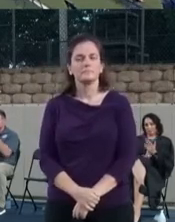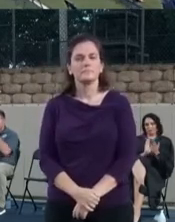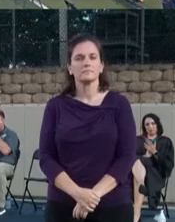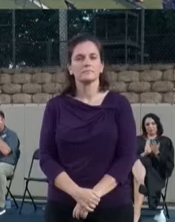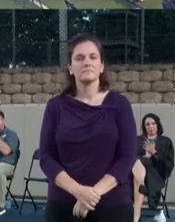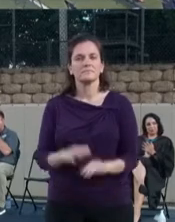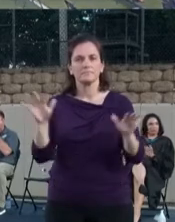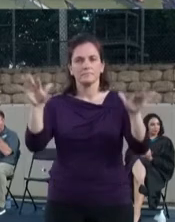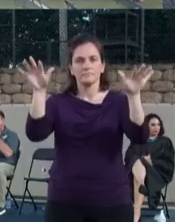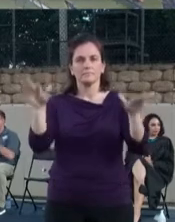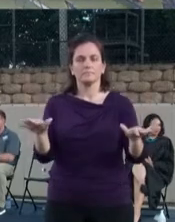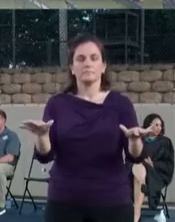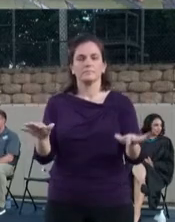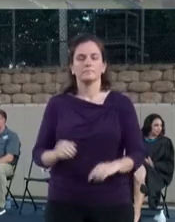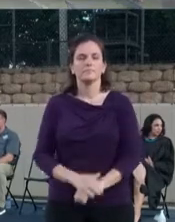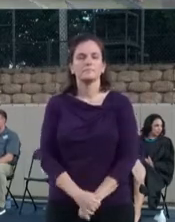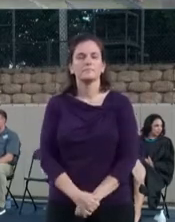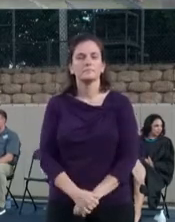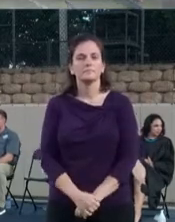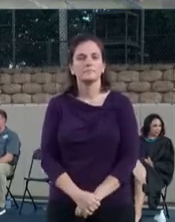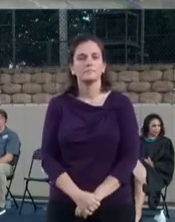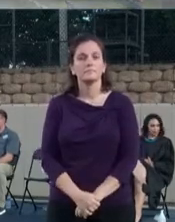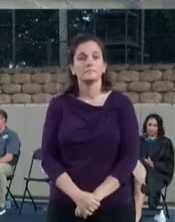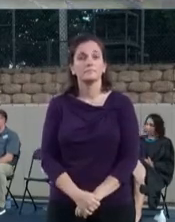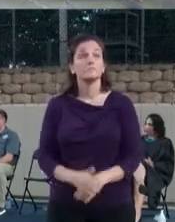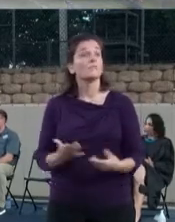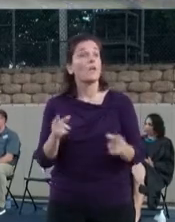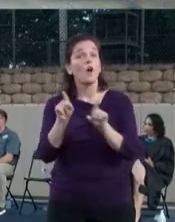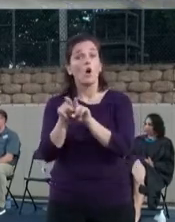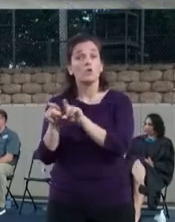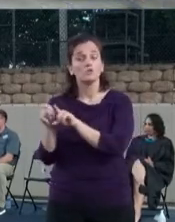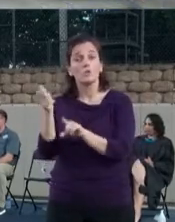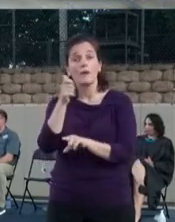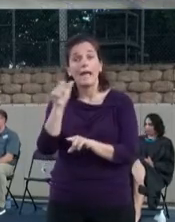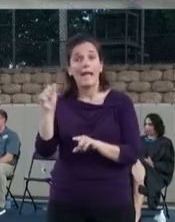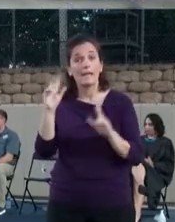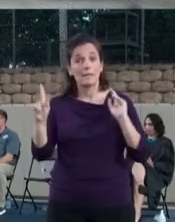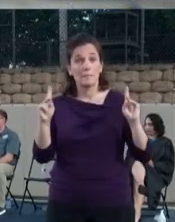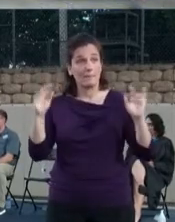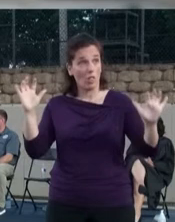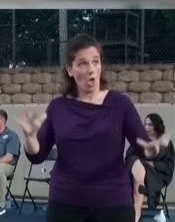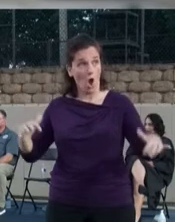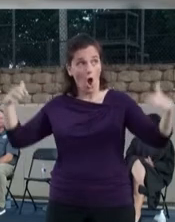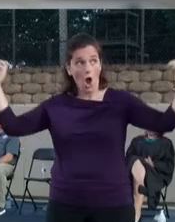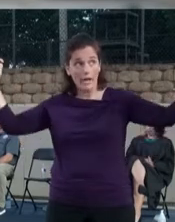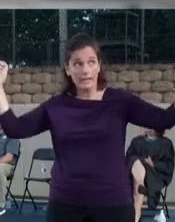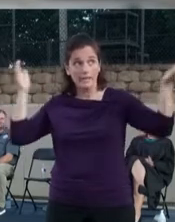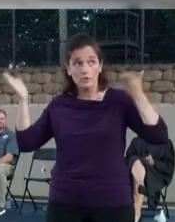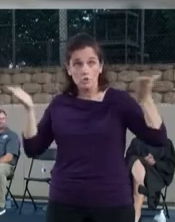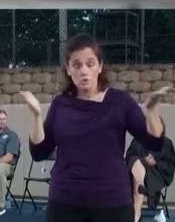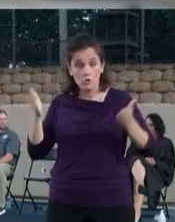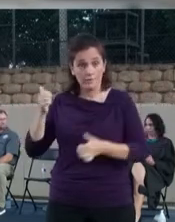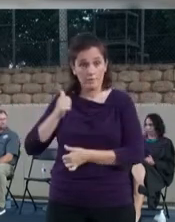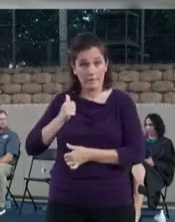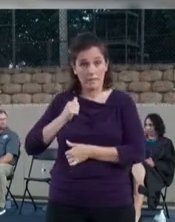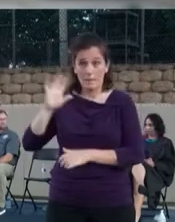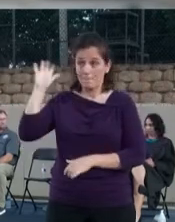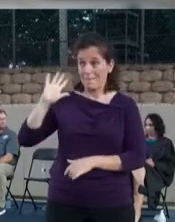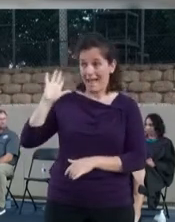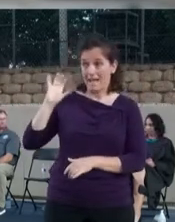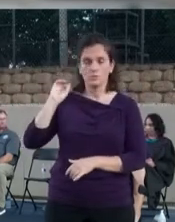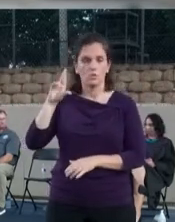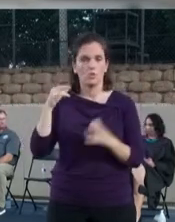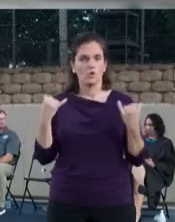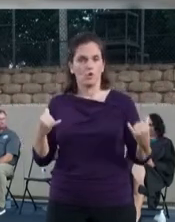You may be seated. Can we also have any members of the audience who have served in the past or currently serving in a branch of the